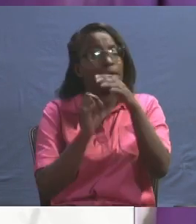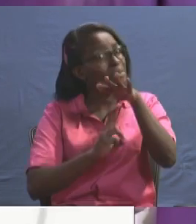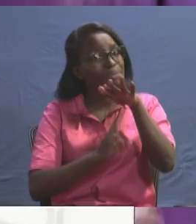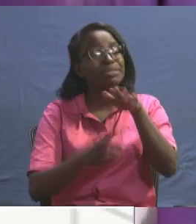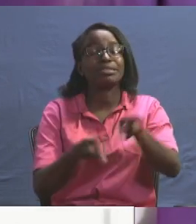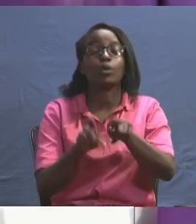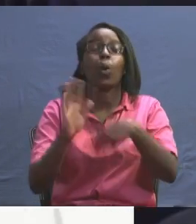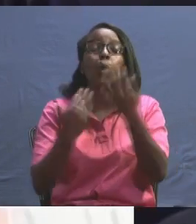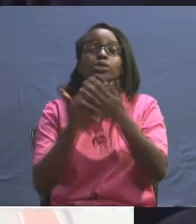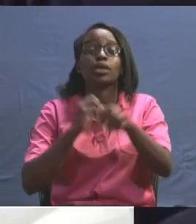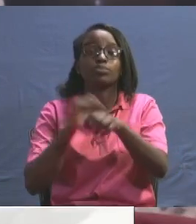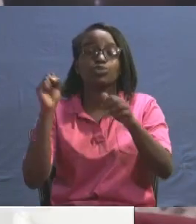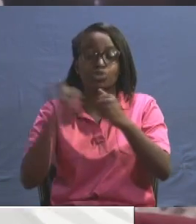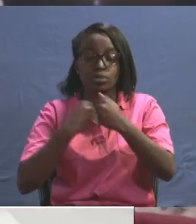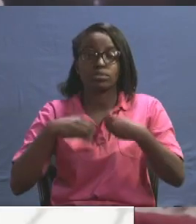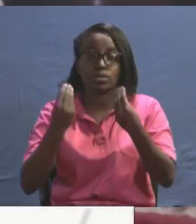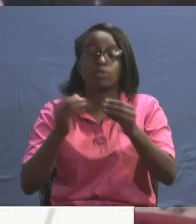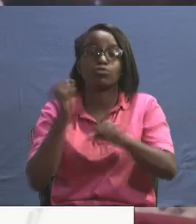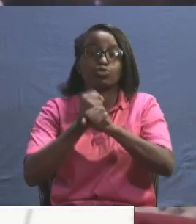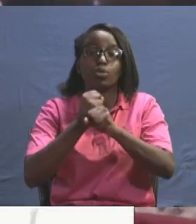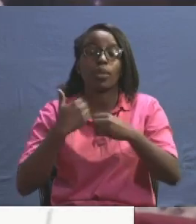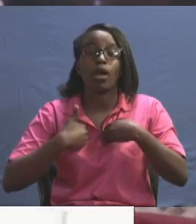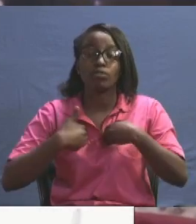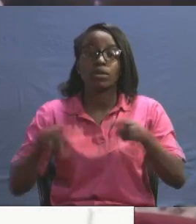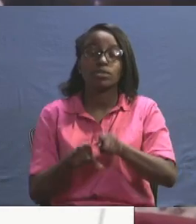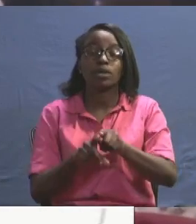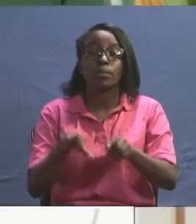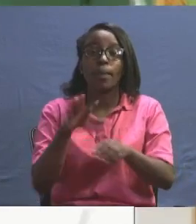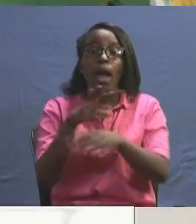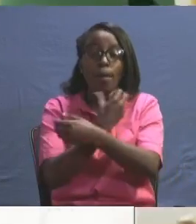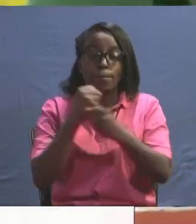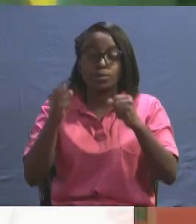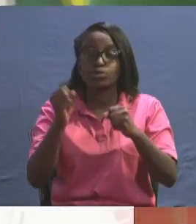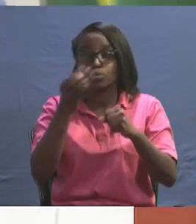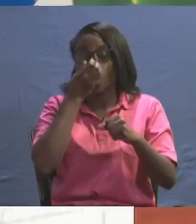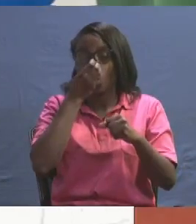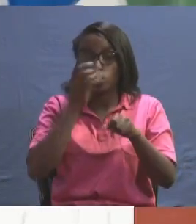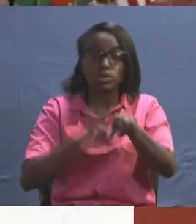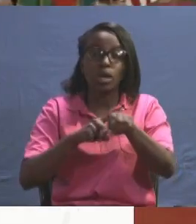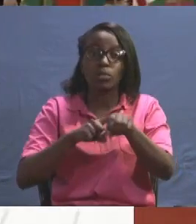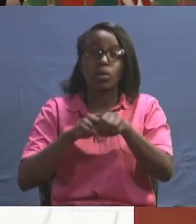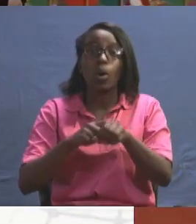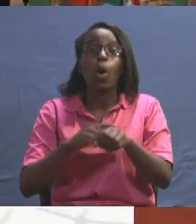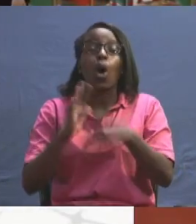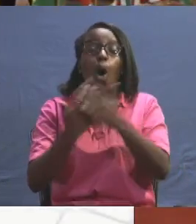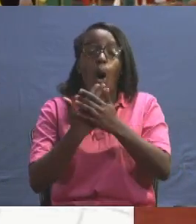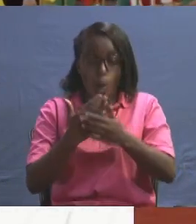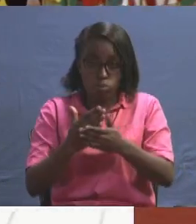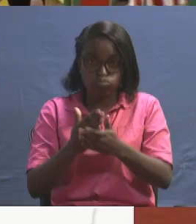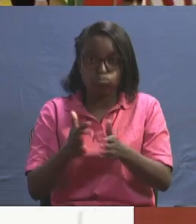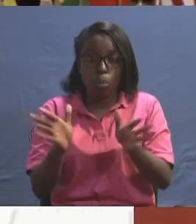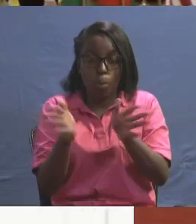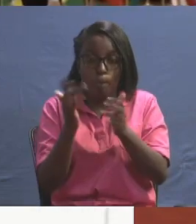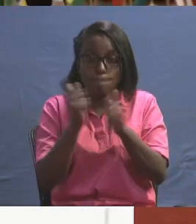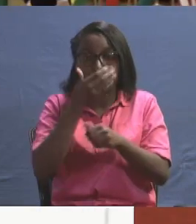nafasi wafanye kazi. Gachagua assured the nation that President William Ruto is fully committed in mobilizing resources to boost development